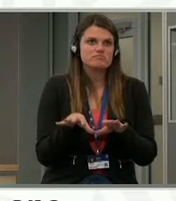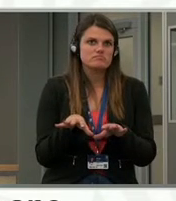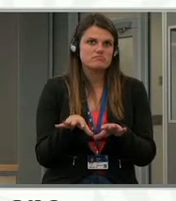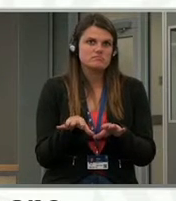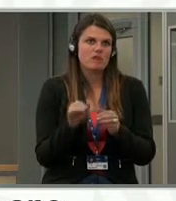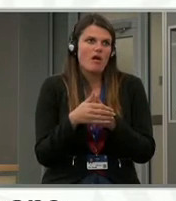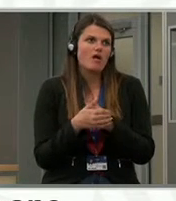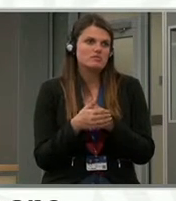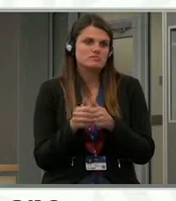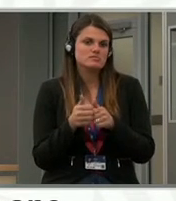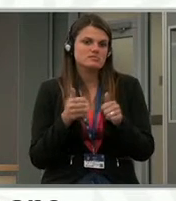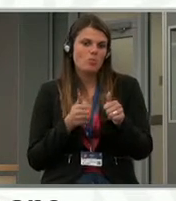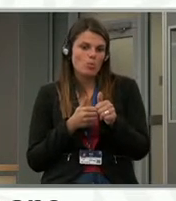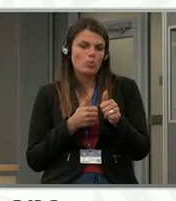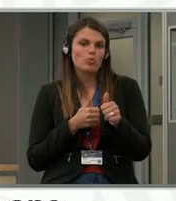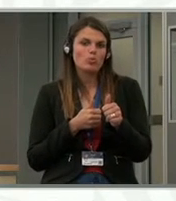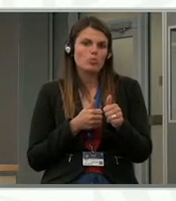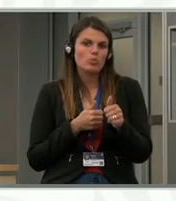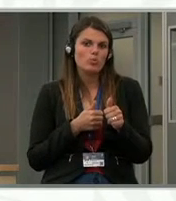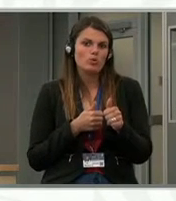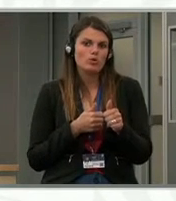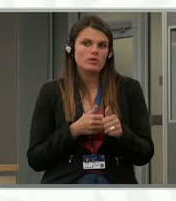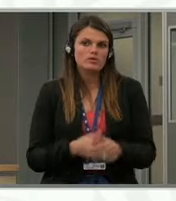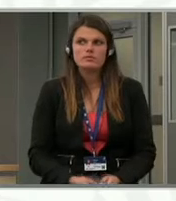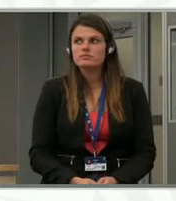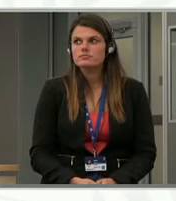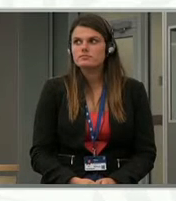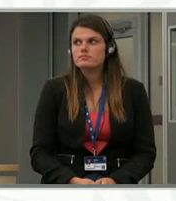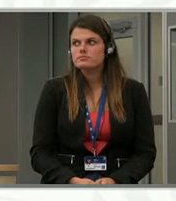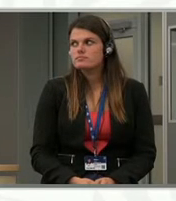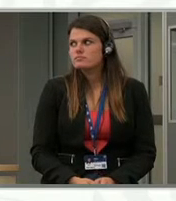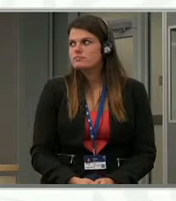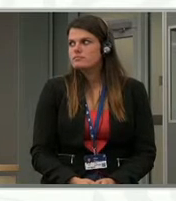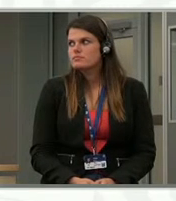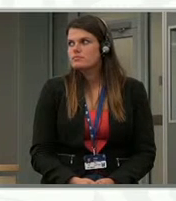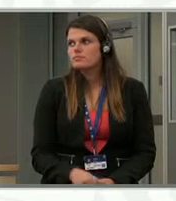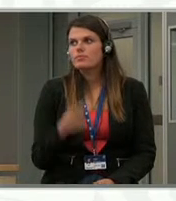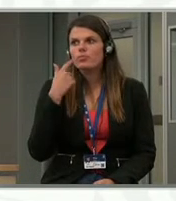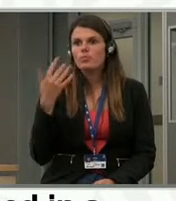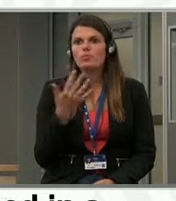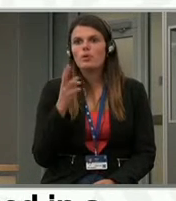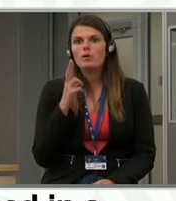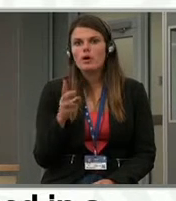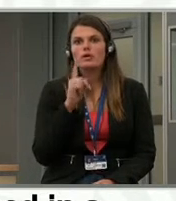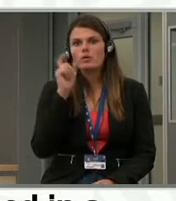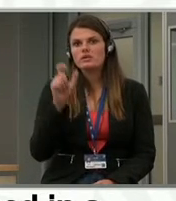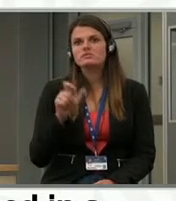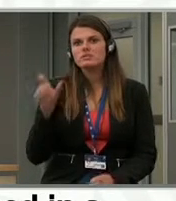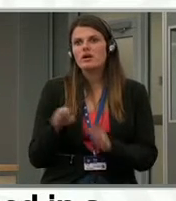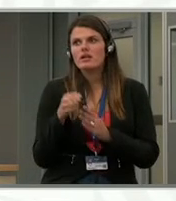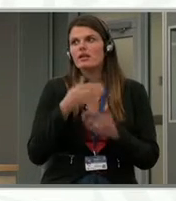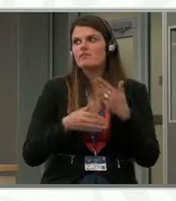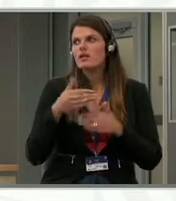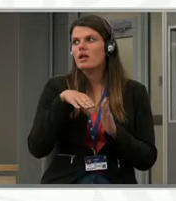Guarantee embedded in the Youth Employment Initiative could be used in a more efficient way for inclusion of young people with disabilities. On this, the